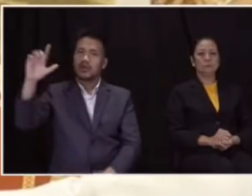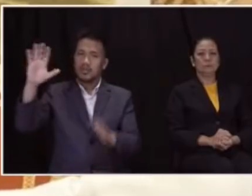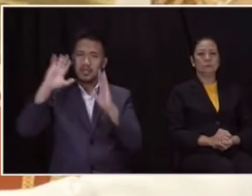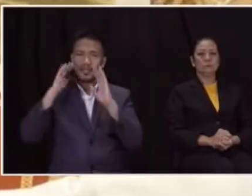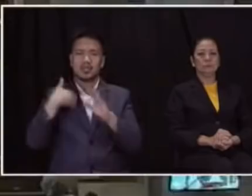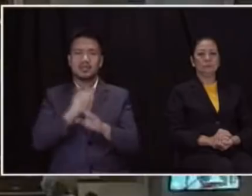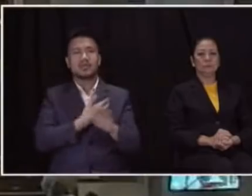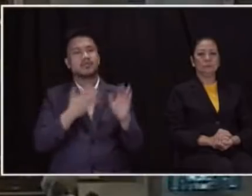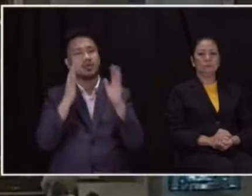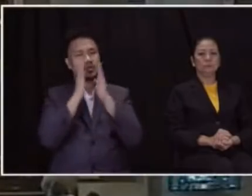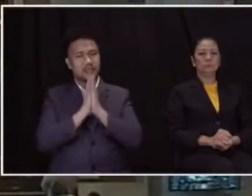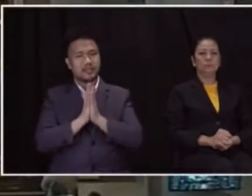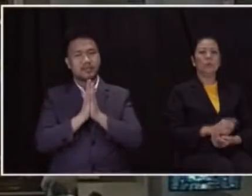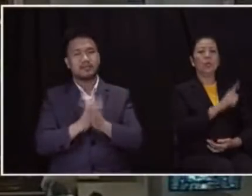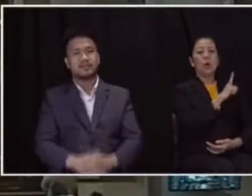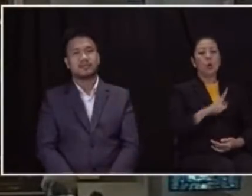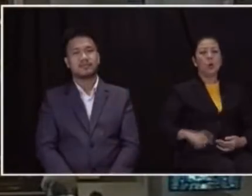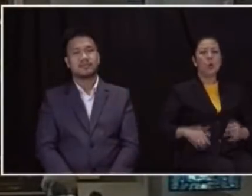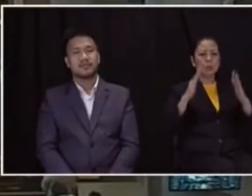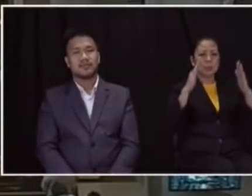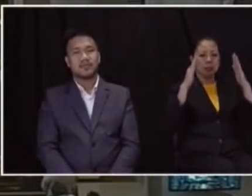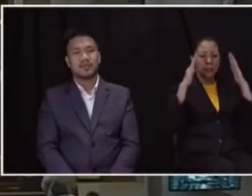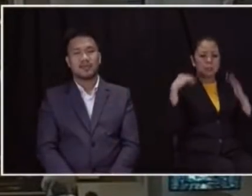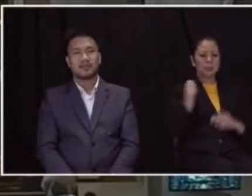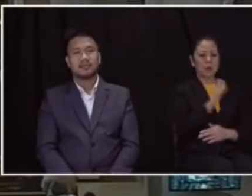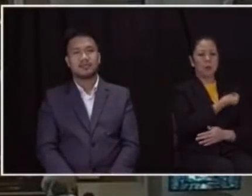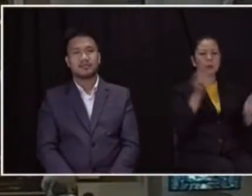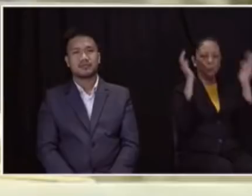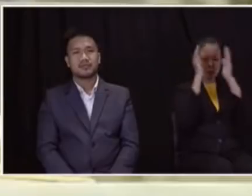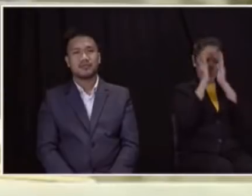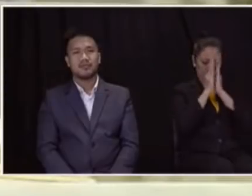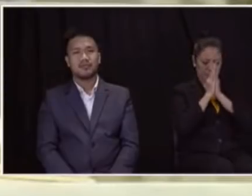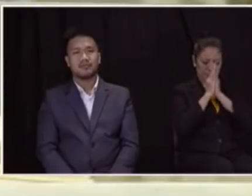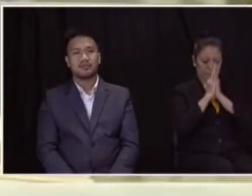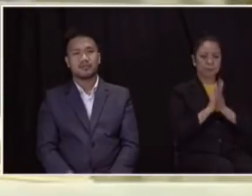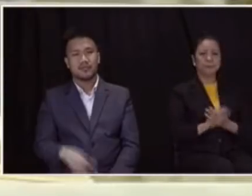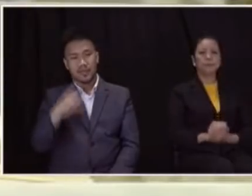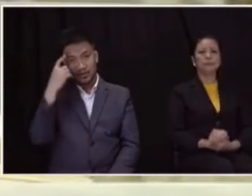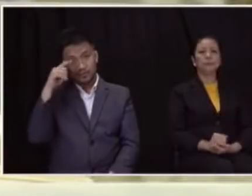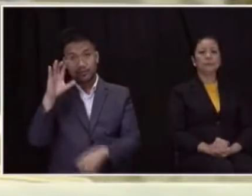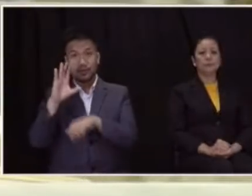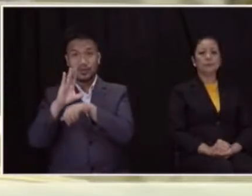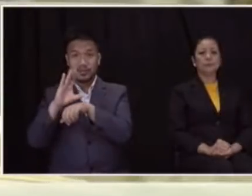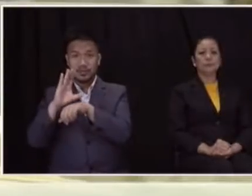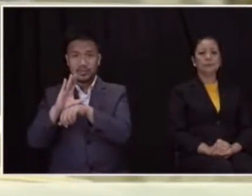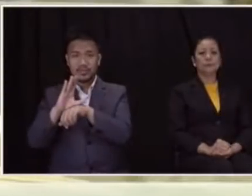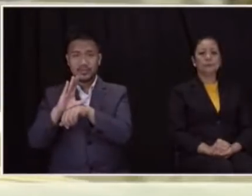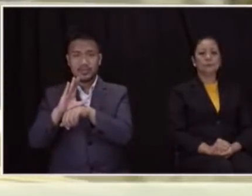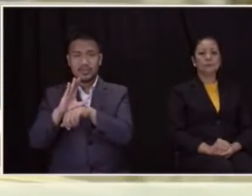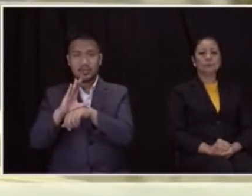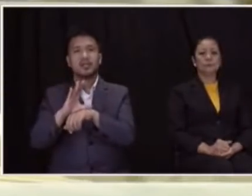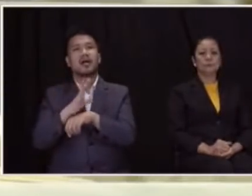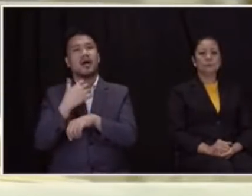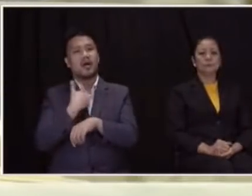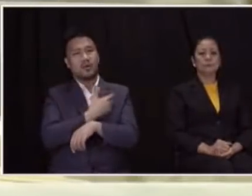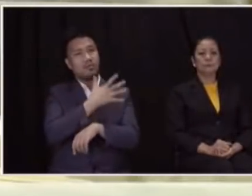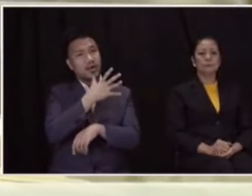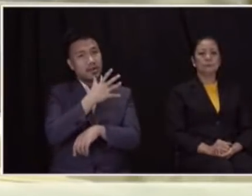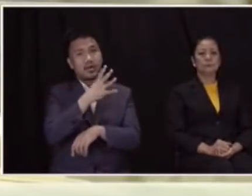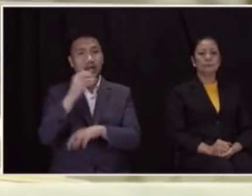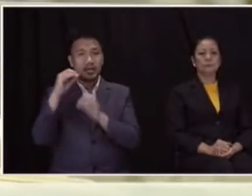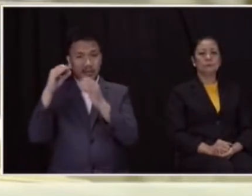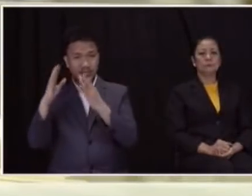our prayer. Lord, hear our prayer. For the Church, Mother and Teacher, that she